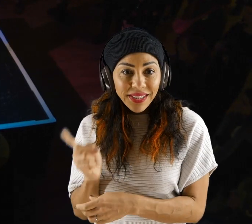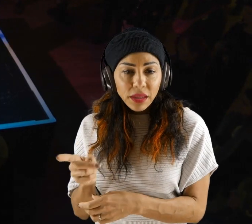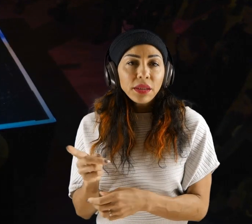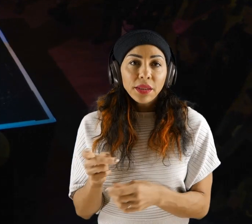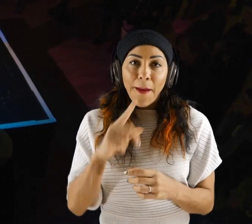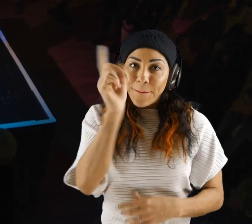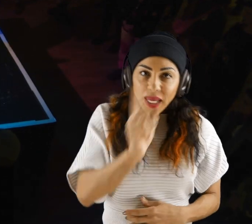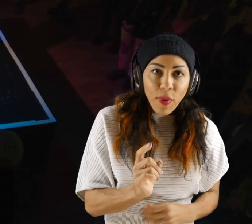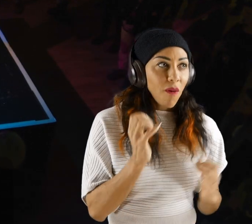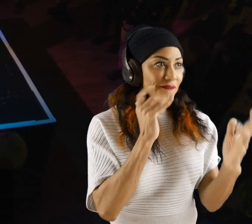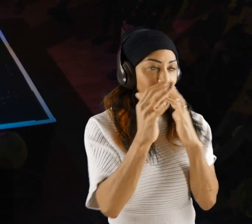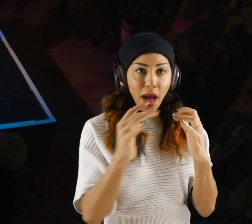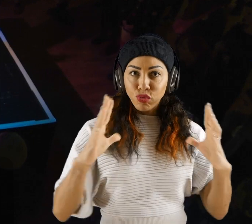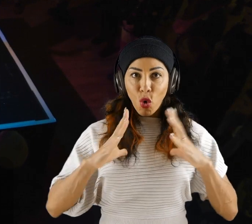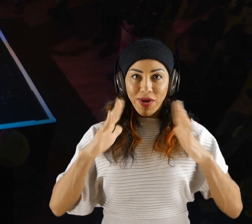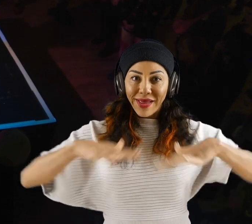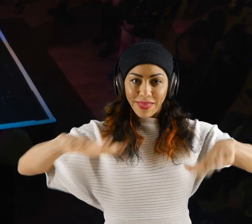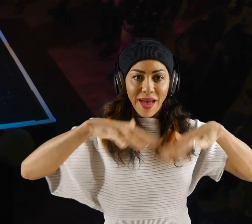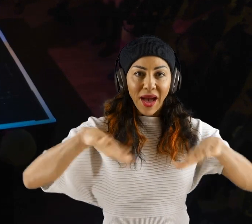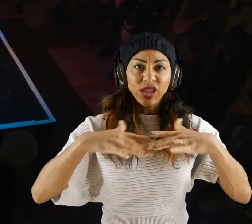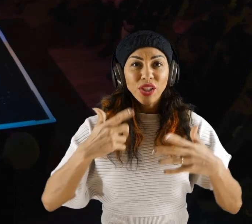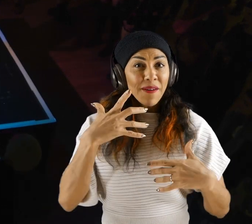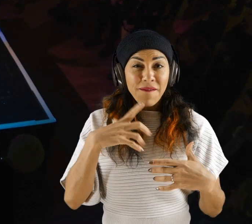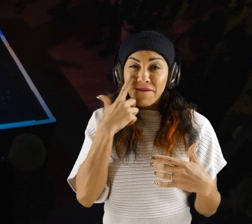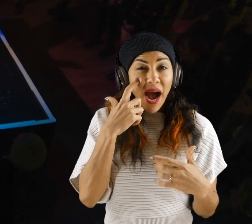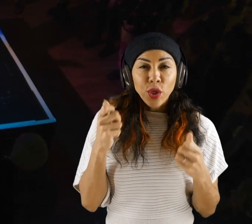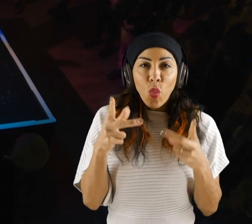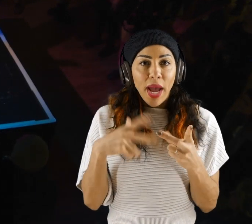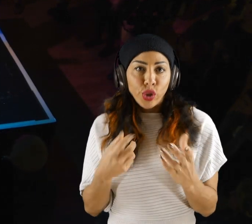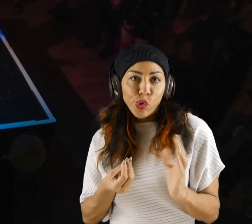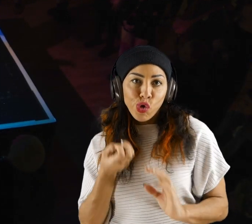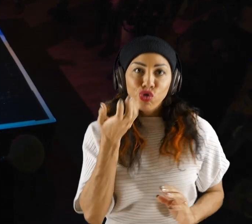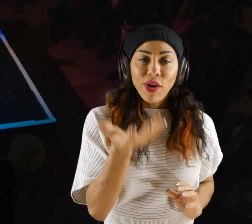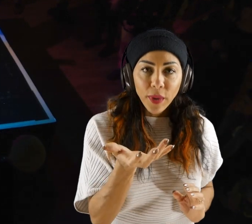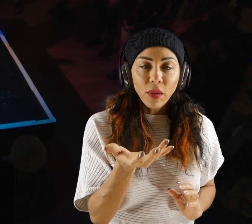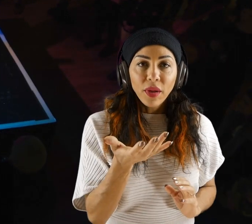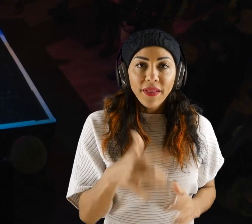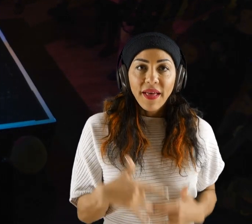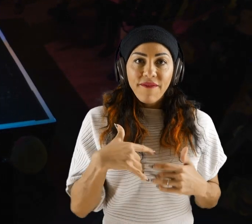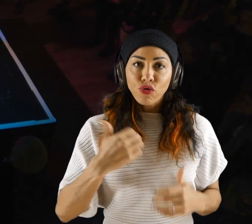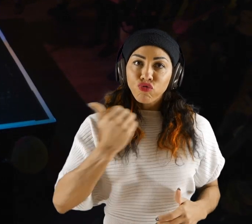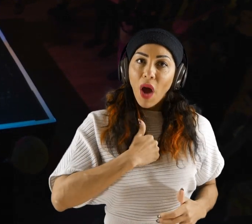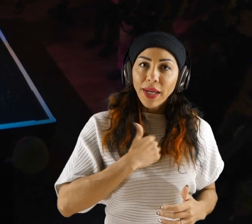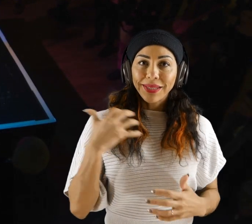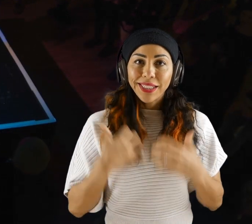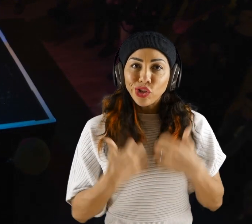way to contribute and do something that feels right to you and interesting. Is that helpful? Yeah, thank you. Thank